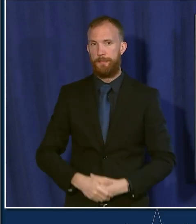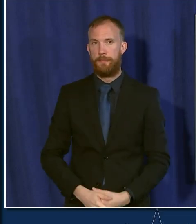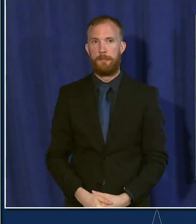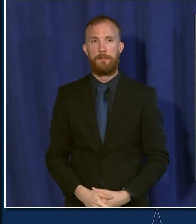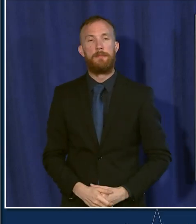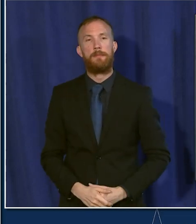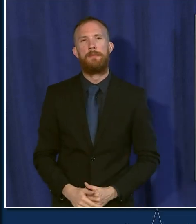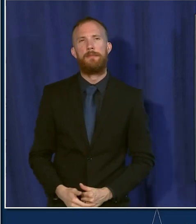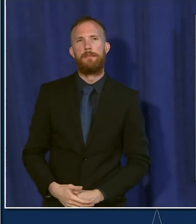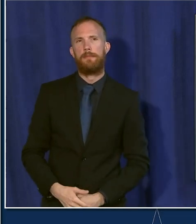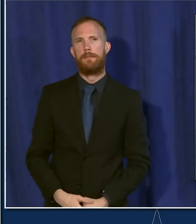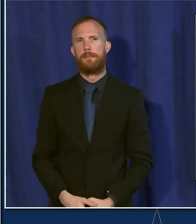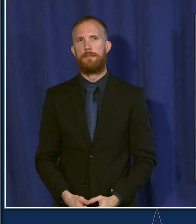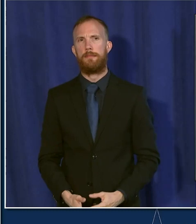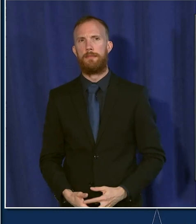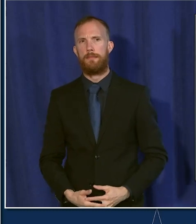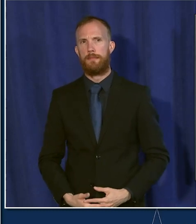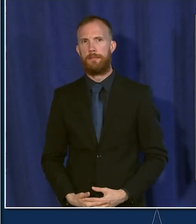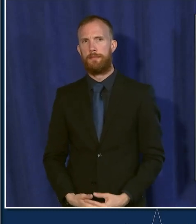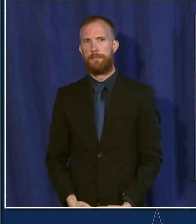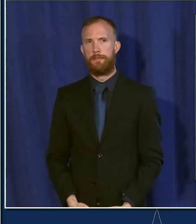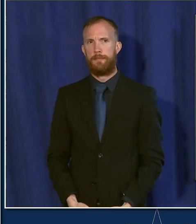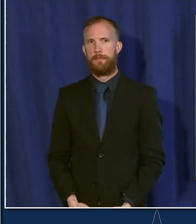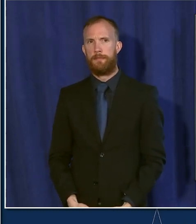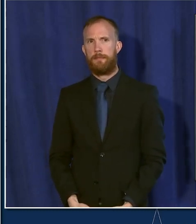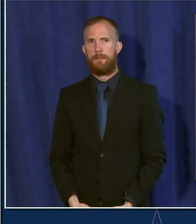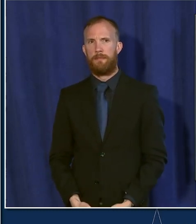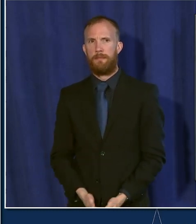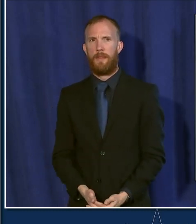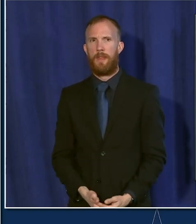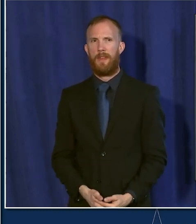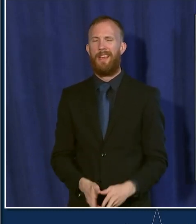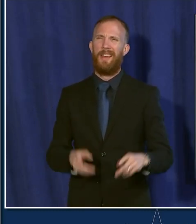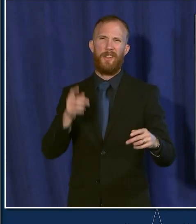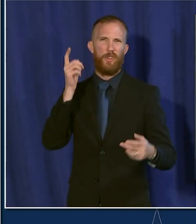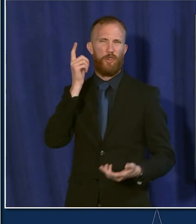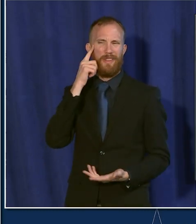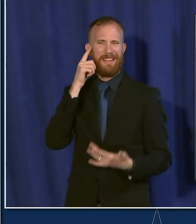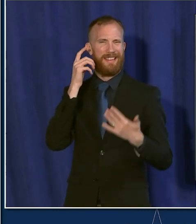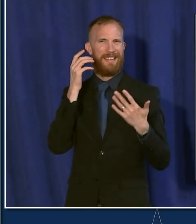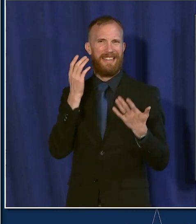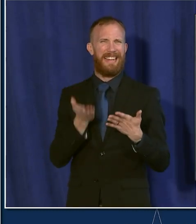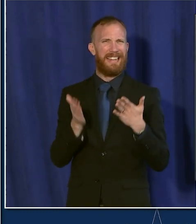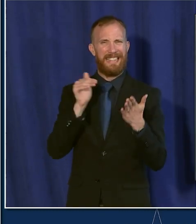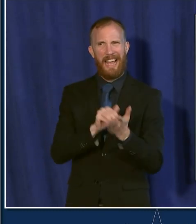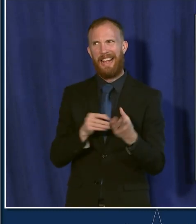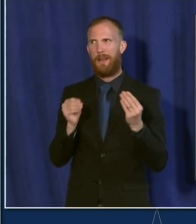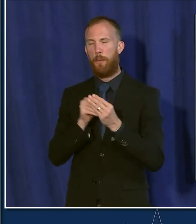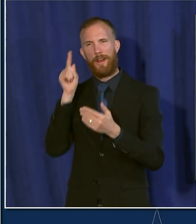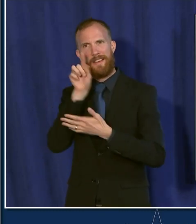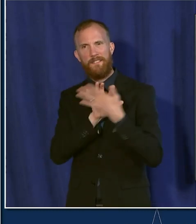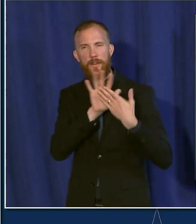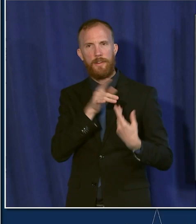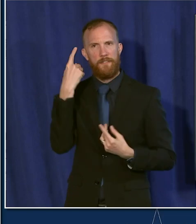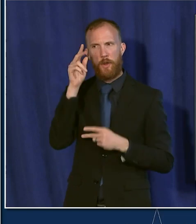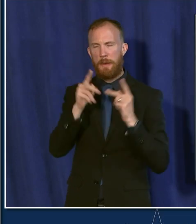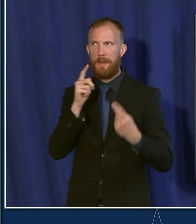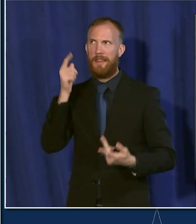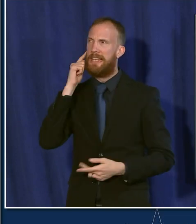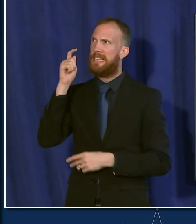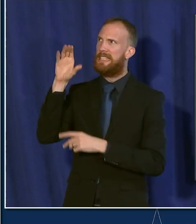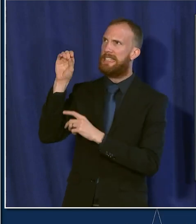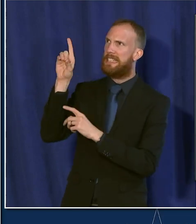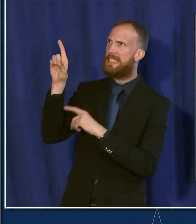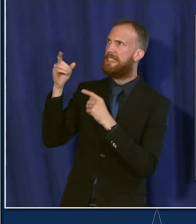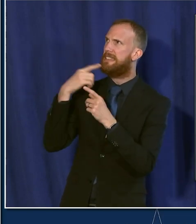Dr. Arwady, but does this again set up a confusing situation for folks to navigate in terms of what the CDC is saying,